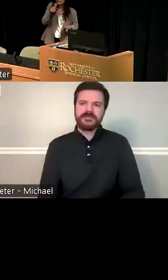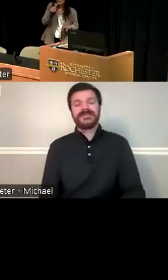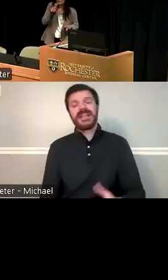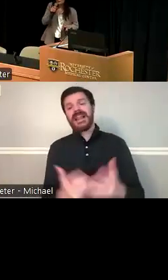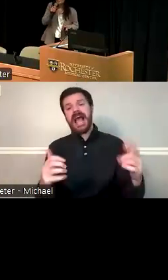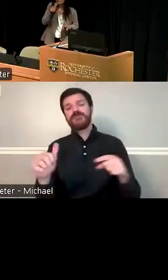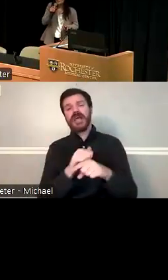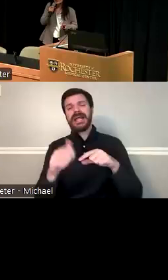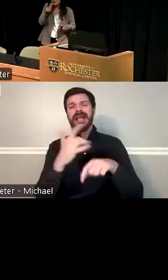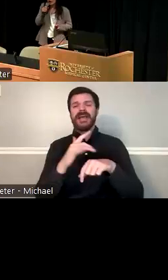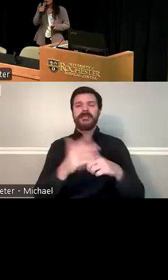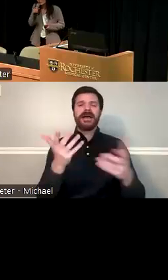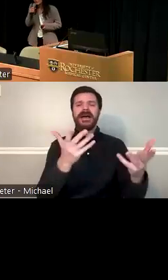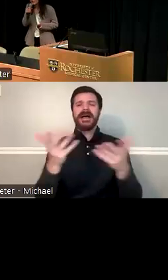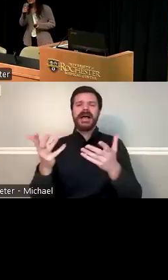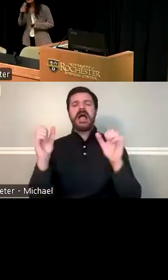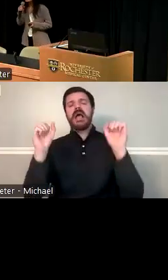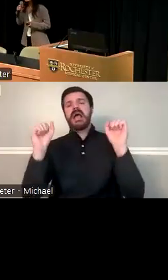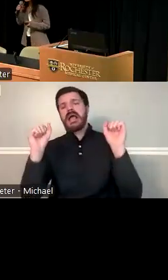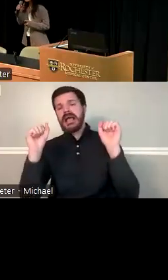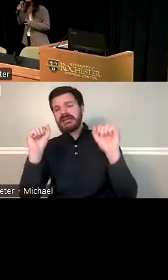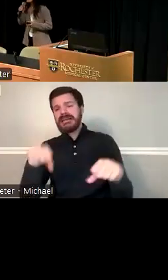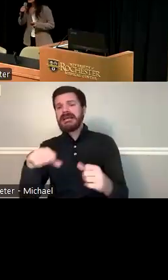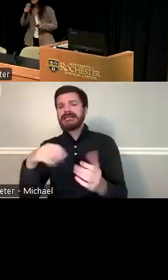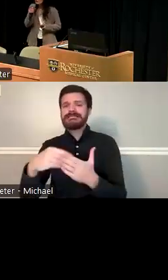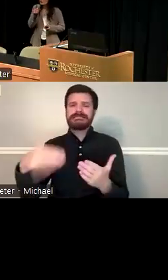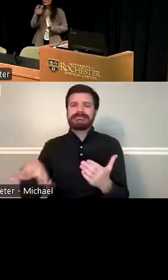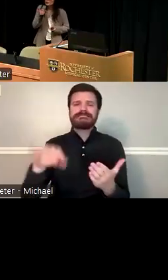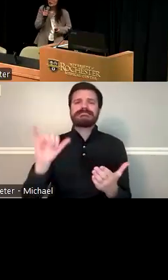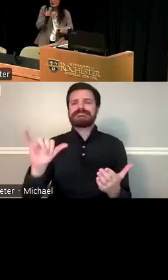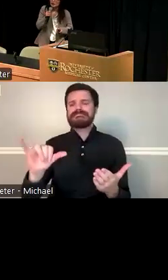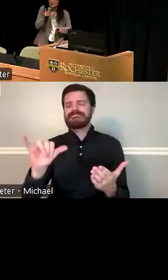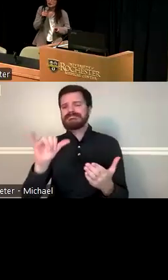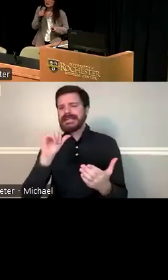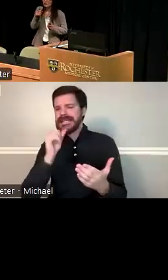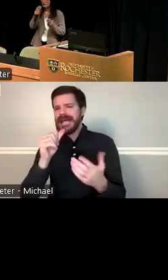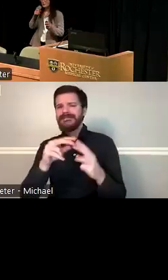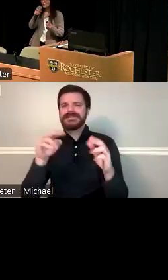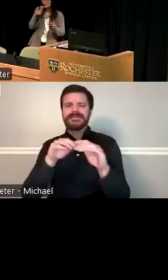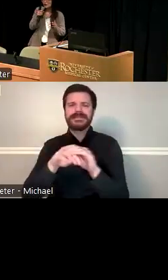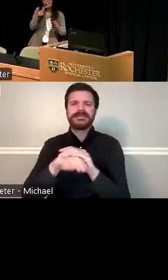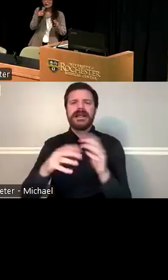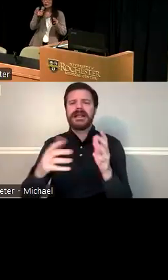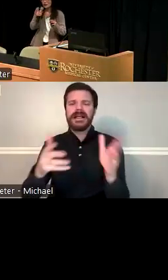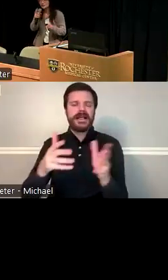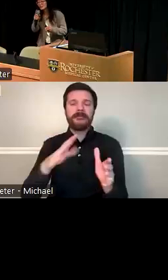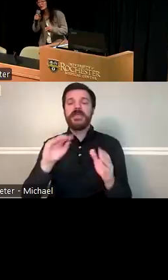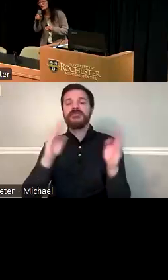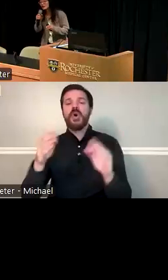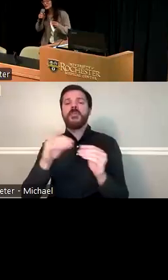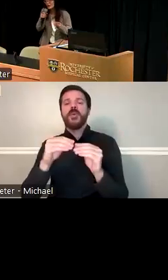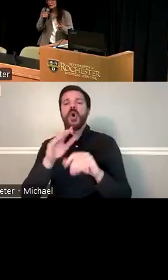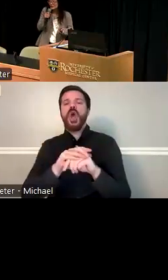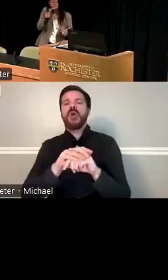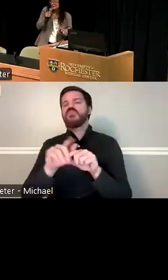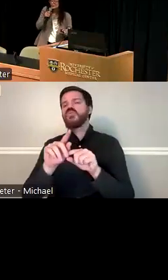there, could be cost prohibitive too. And also they focus more on the questioning part, like, do